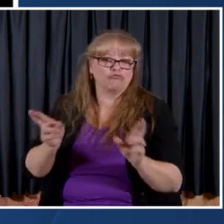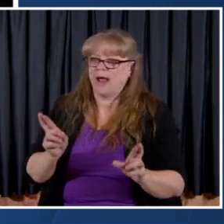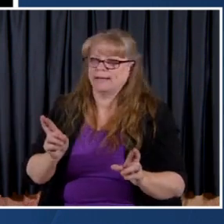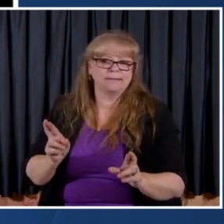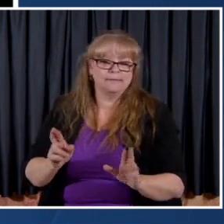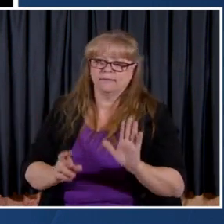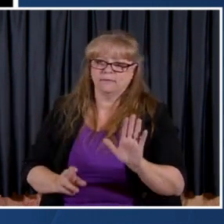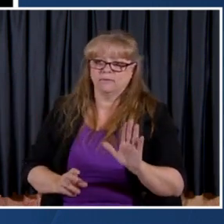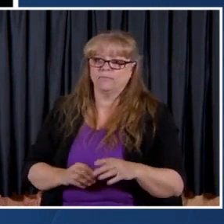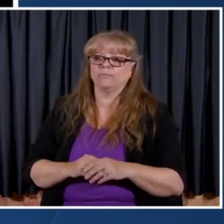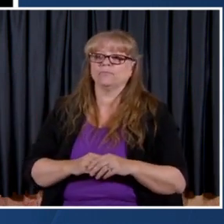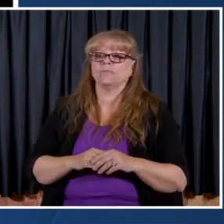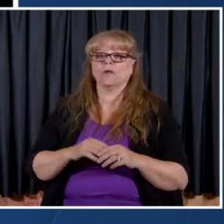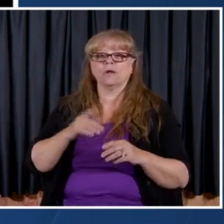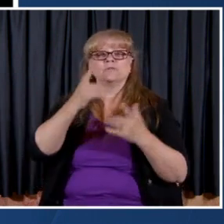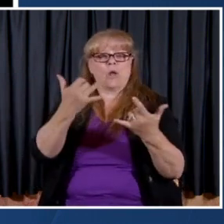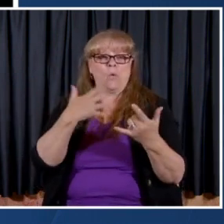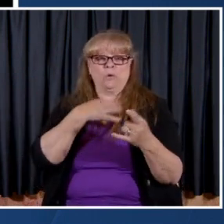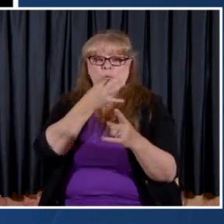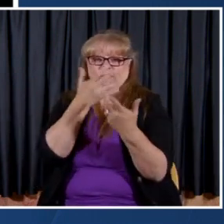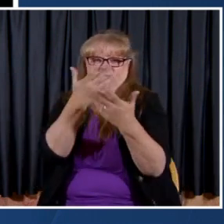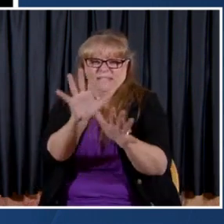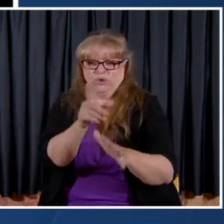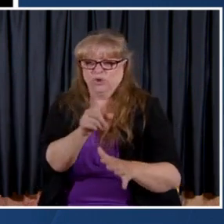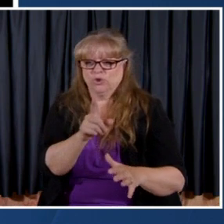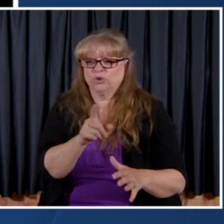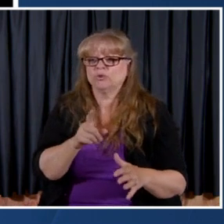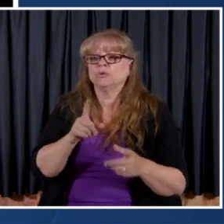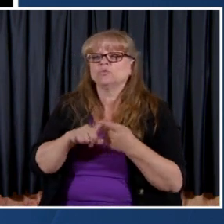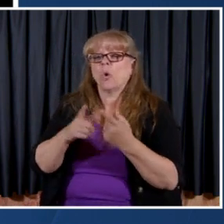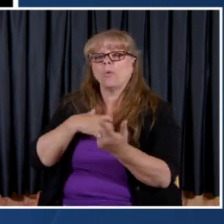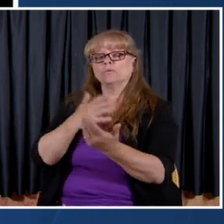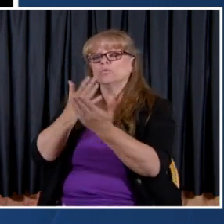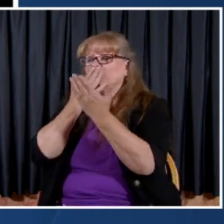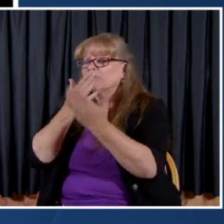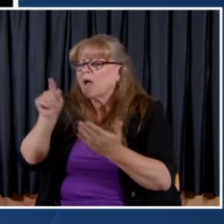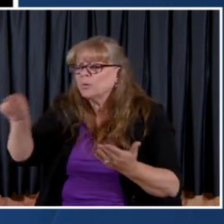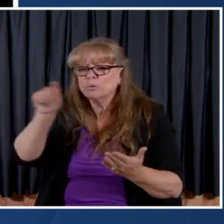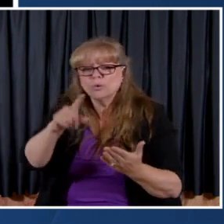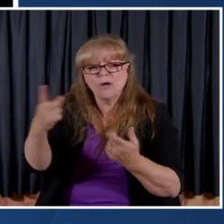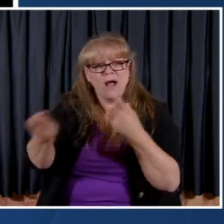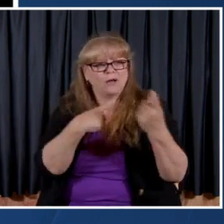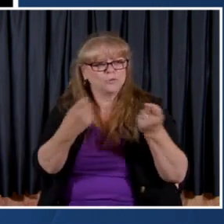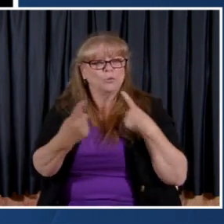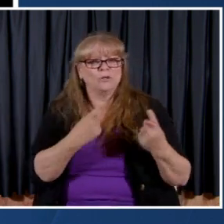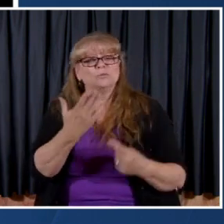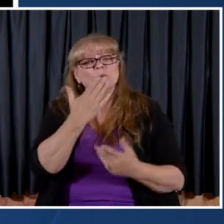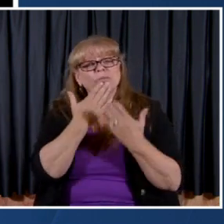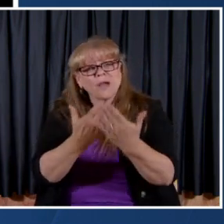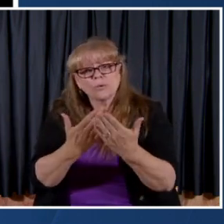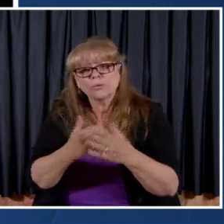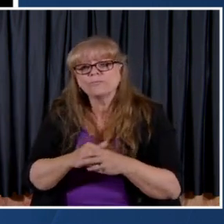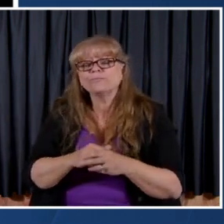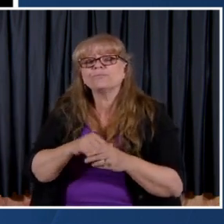this. Coloradans, let's stay safer at home. ColoradoSaferAtHome.com is the website with the guidance.